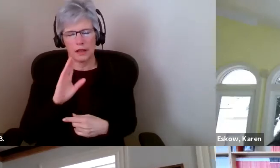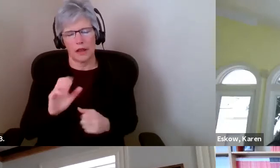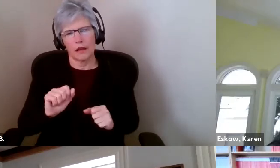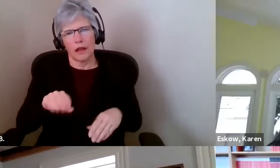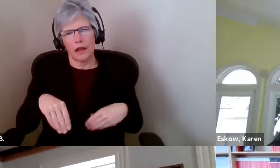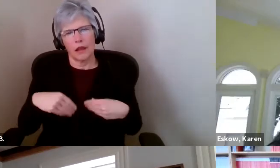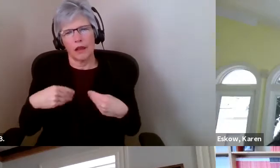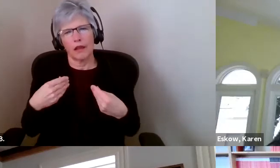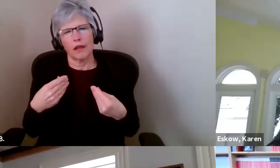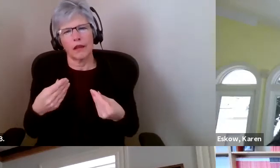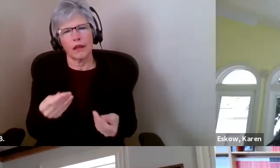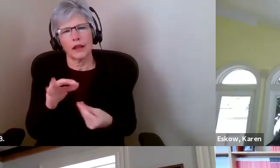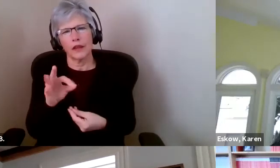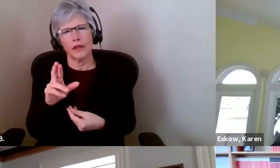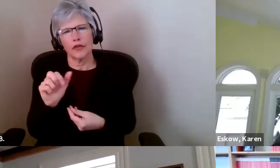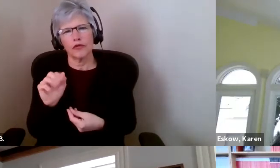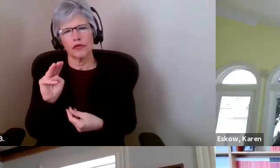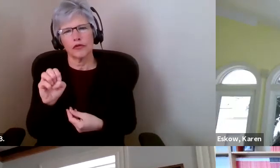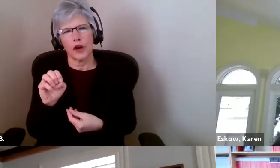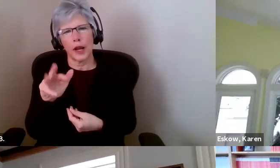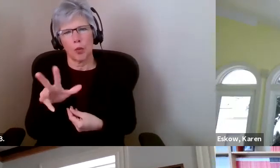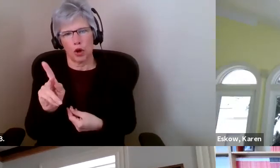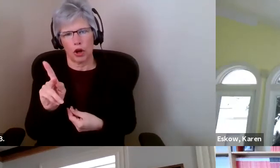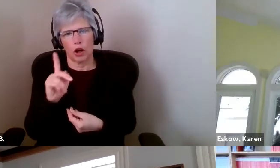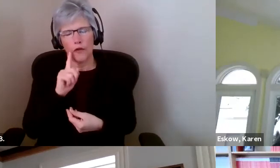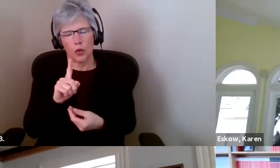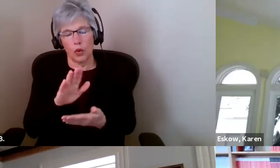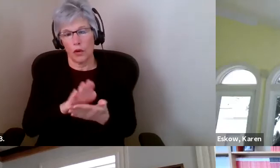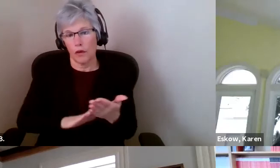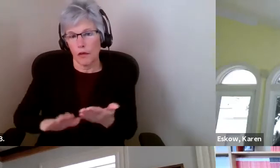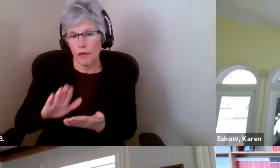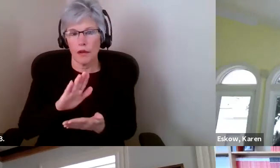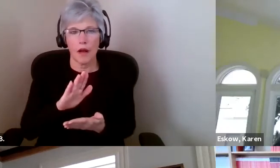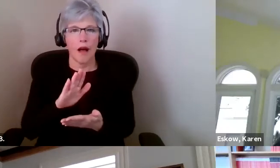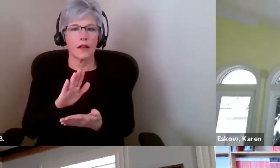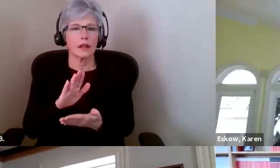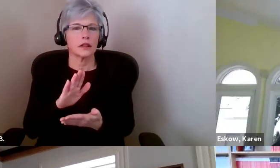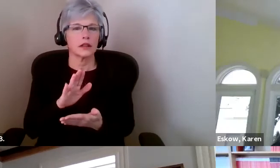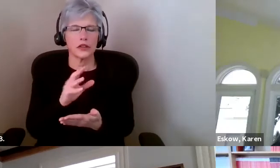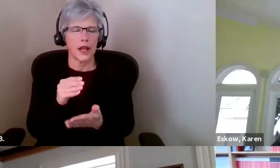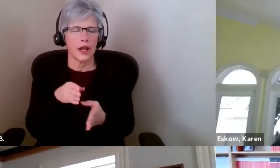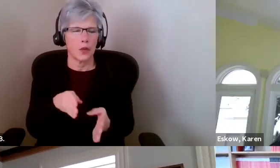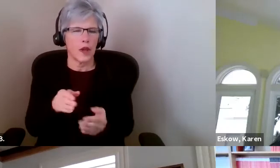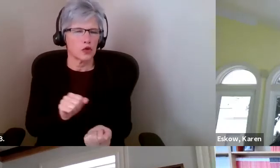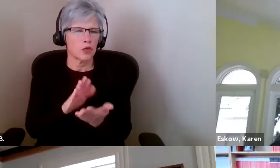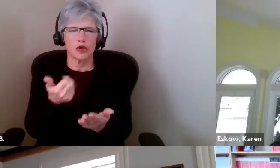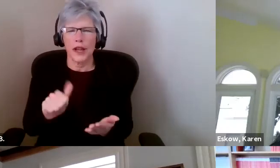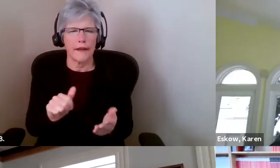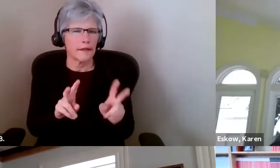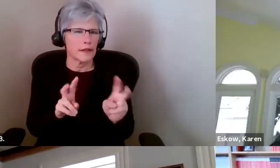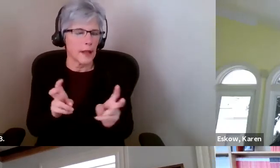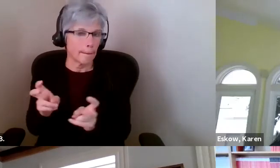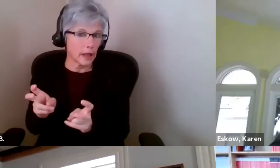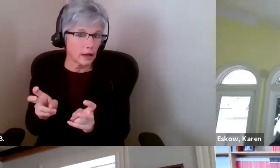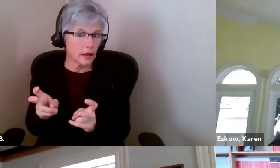and everything we do and all the variety of ways to approach any topic that are represented in our college, but can also provide some